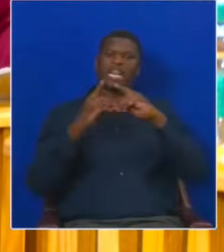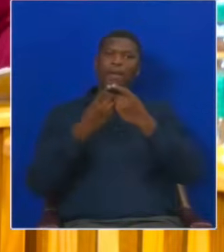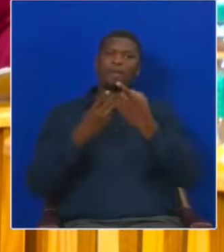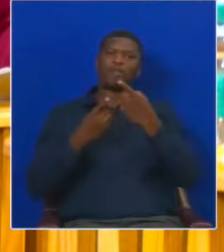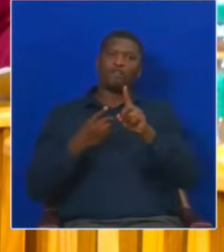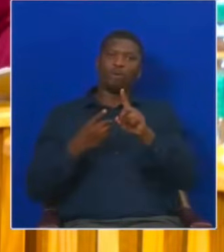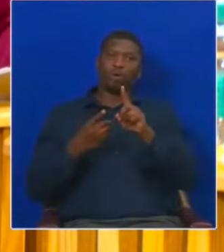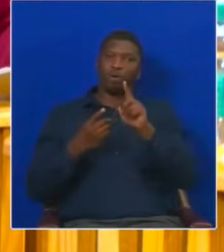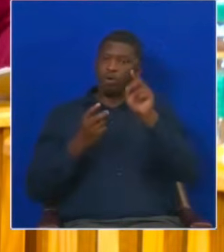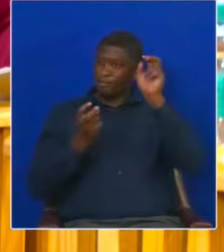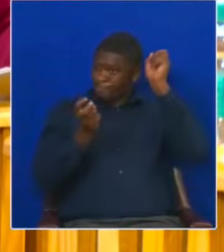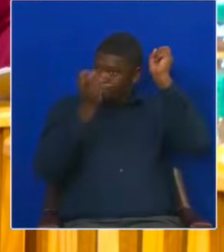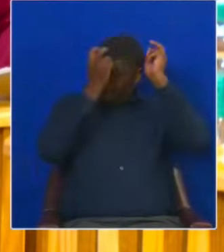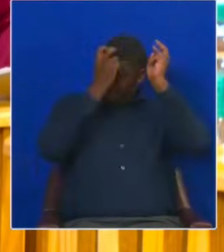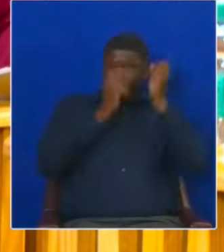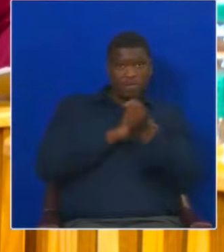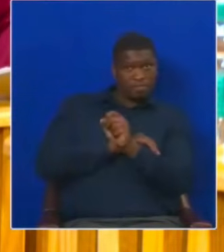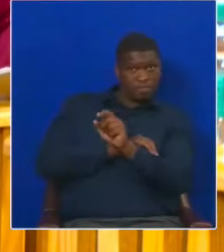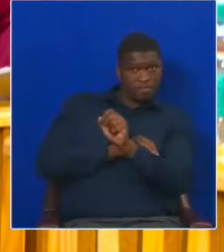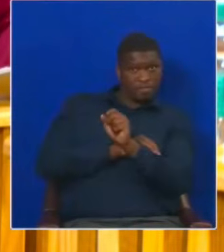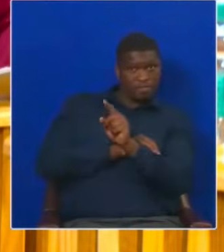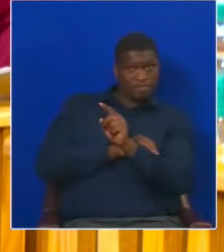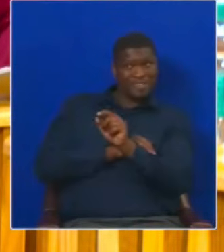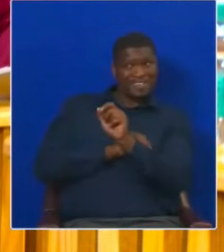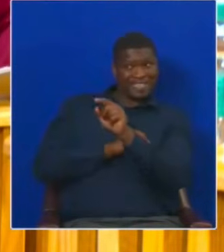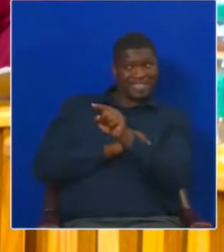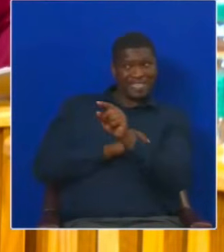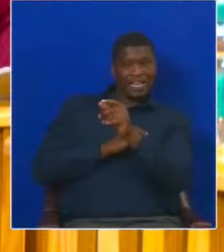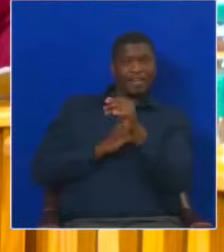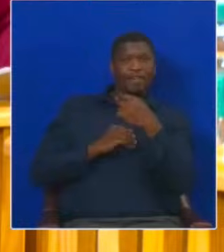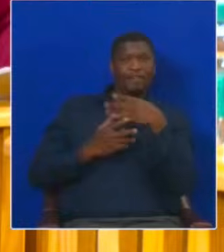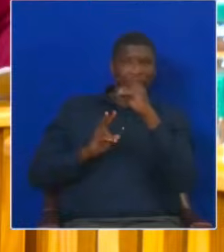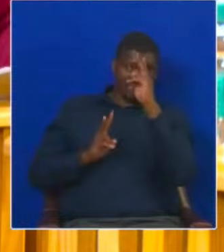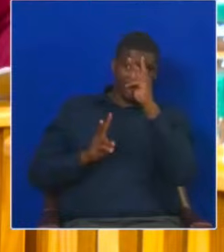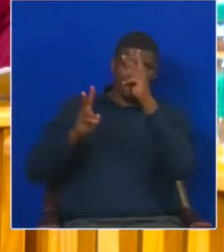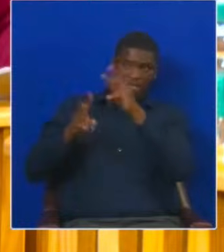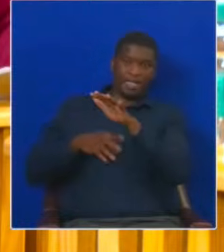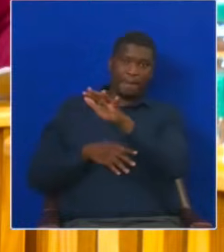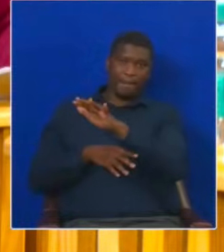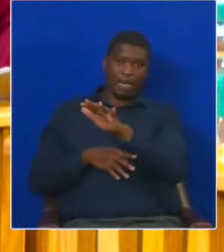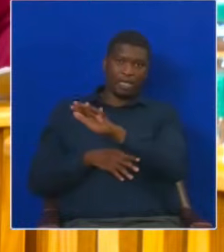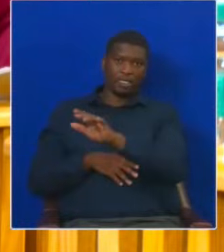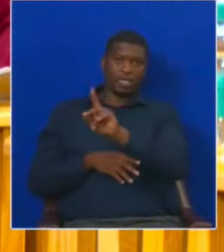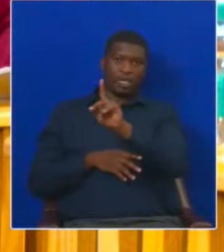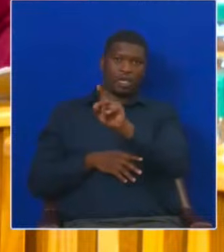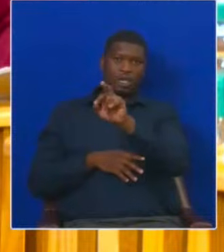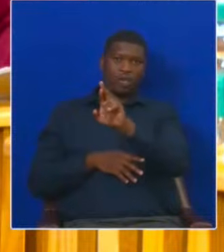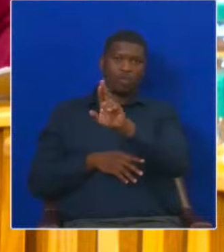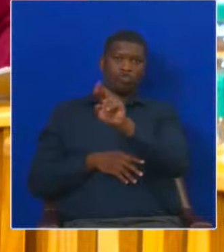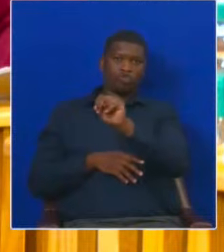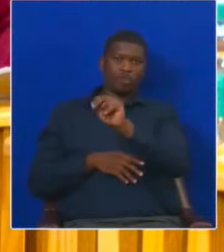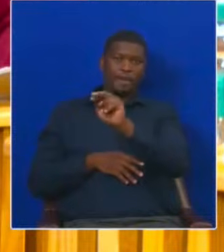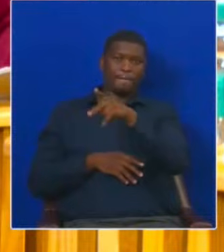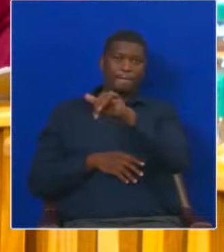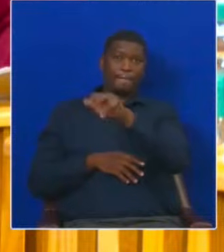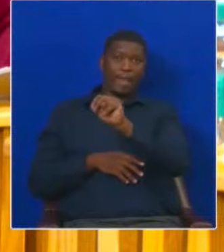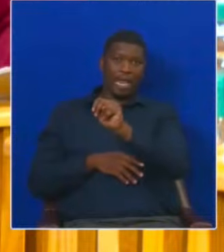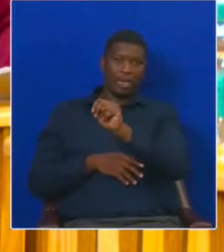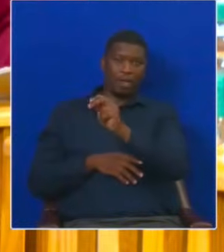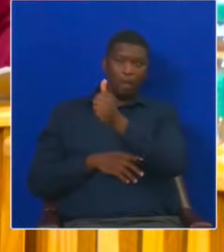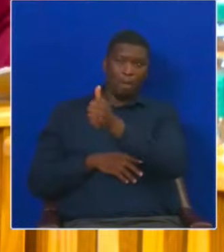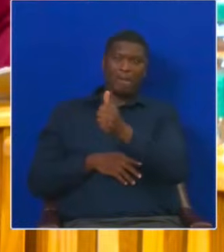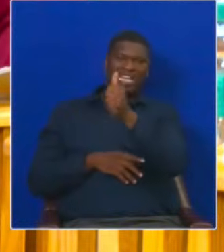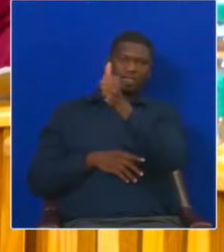attached to Groenpunt Maximum Correctional Center.